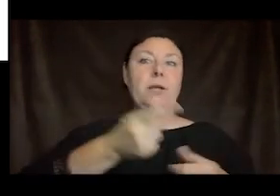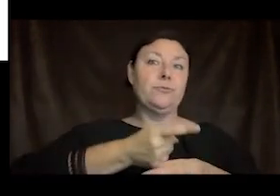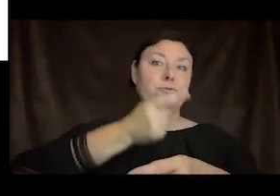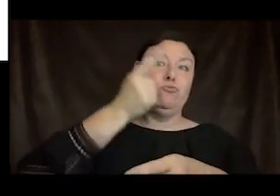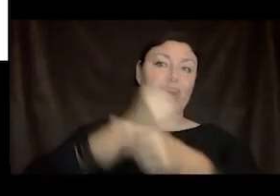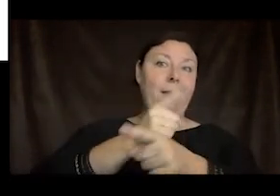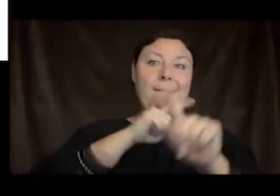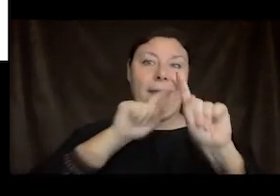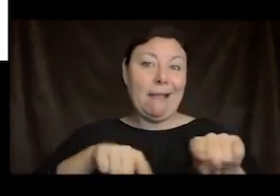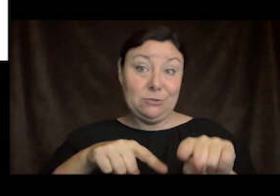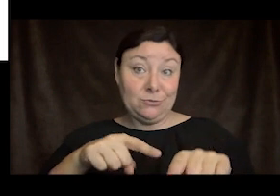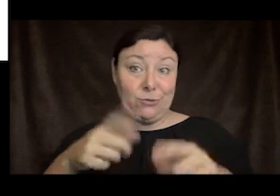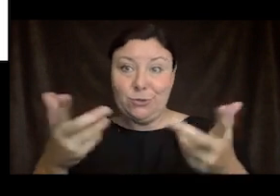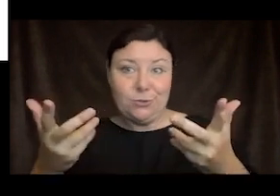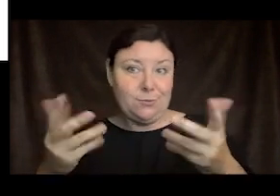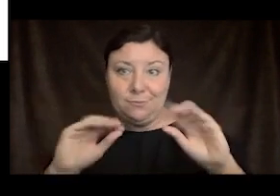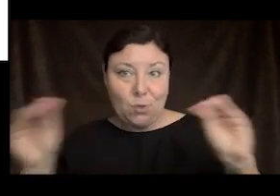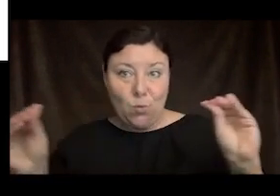right answers.